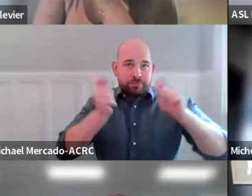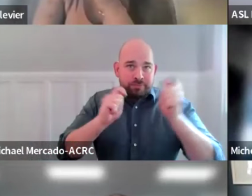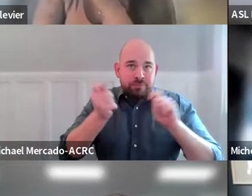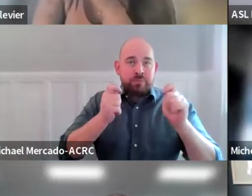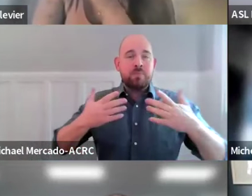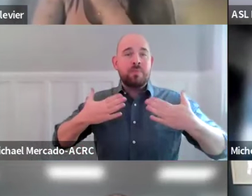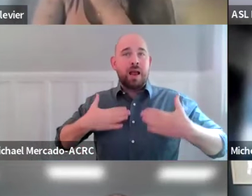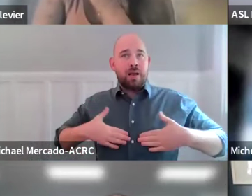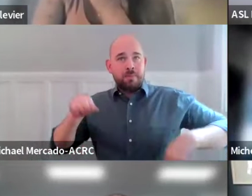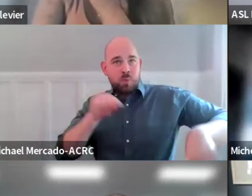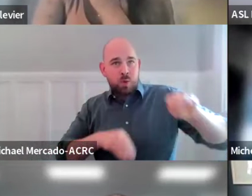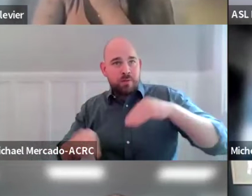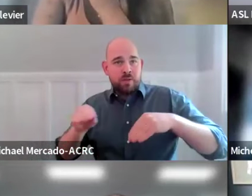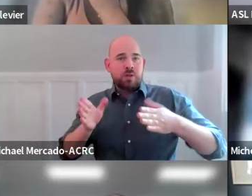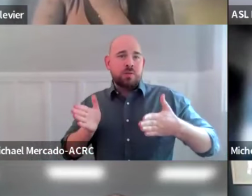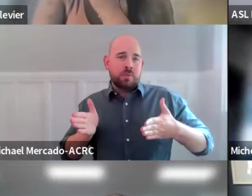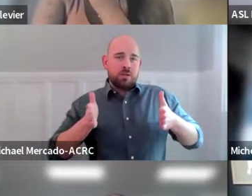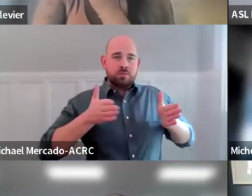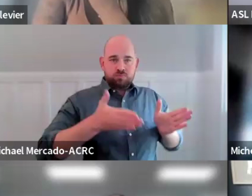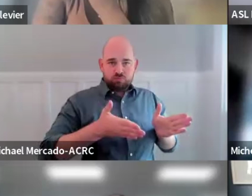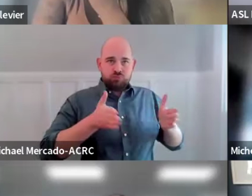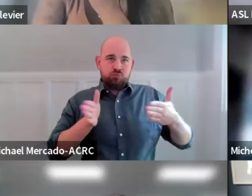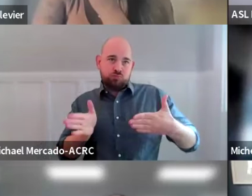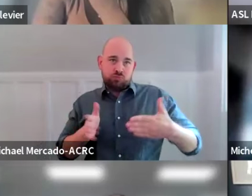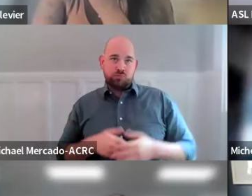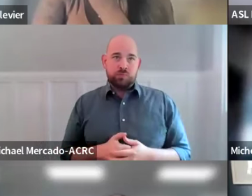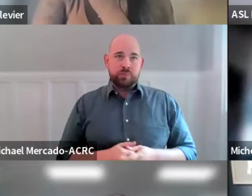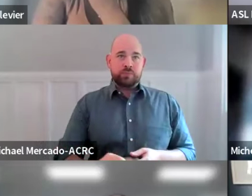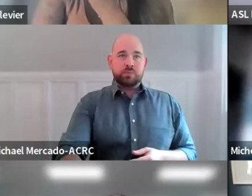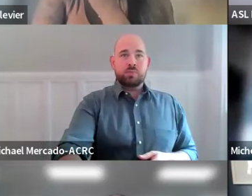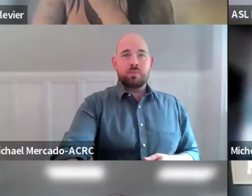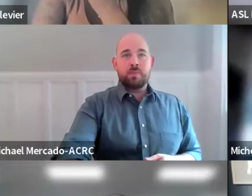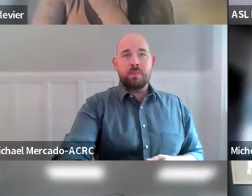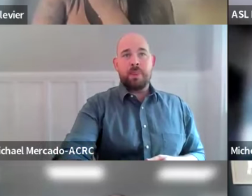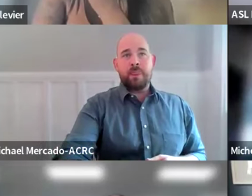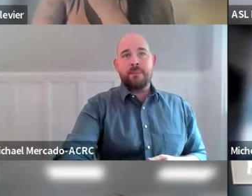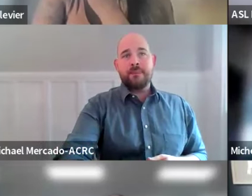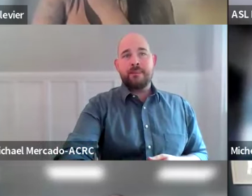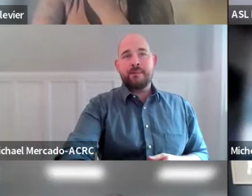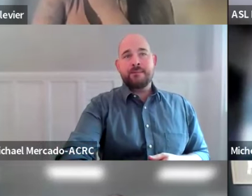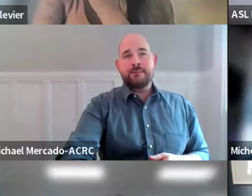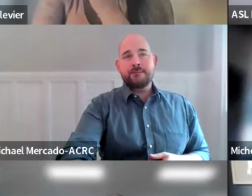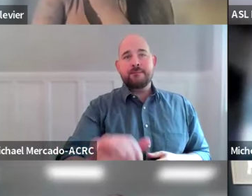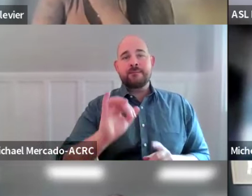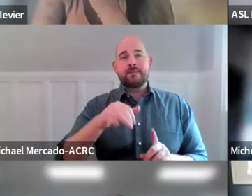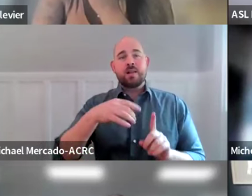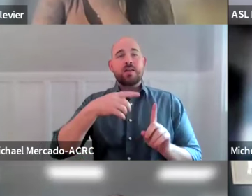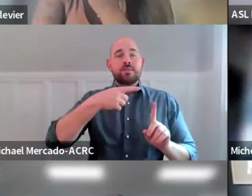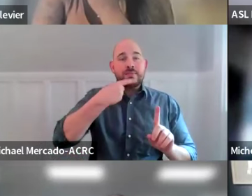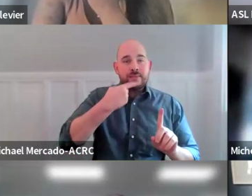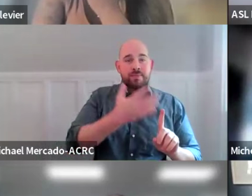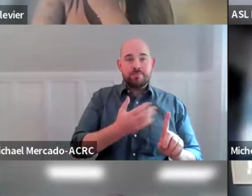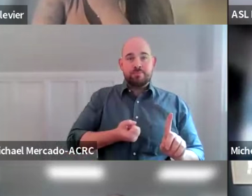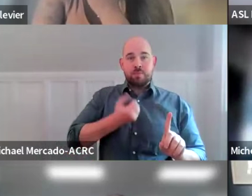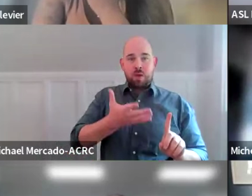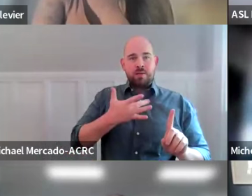shapes, the body movements, the facial expressions, and that spatial awareness.